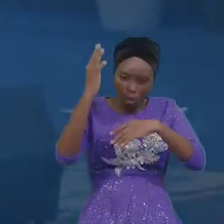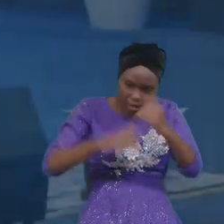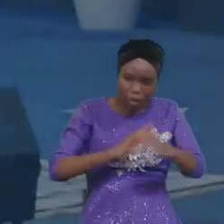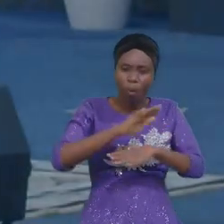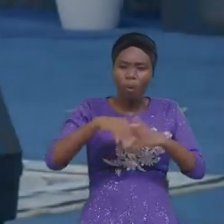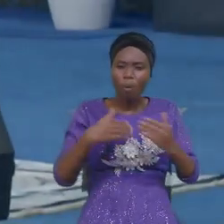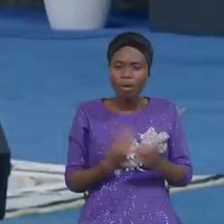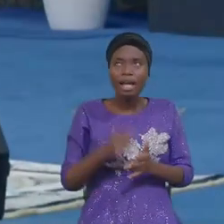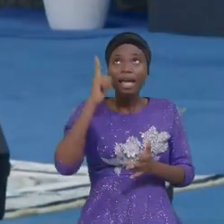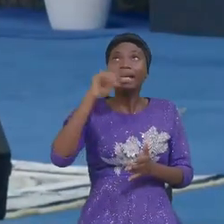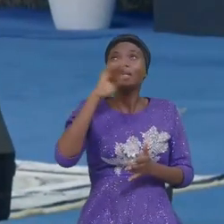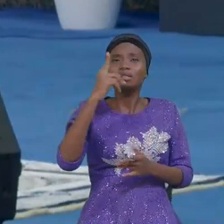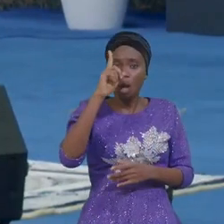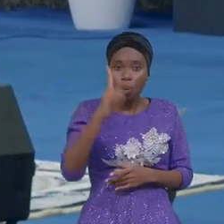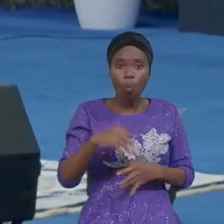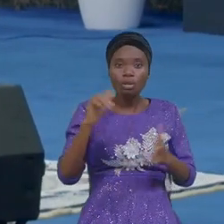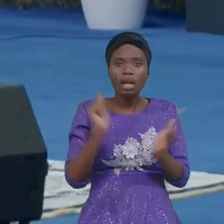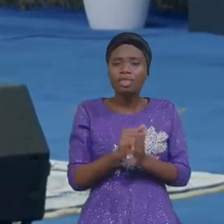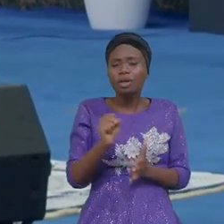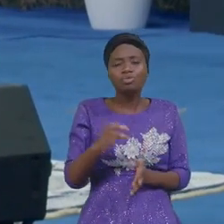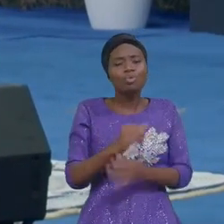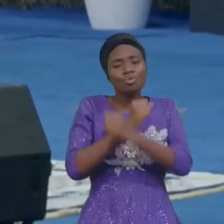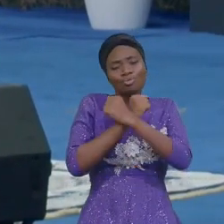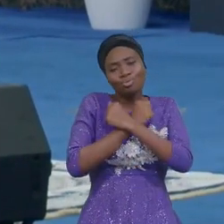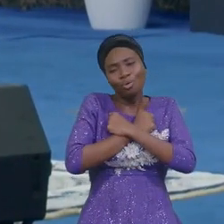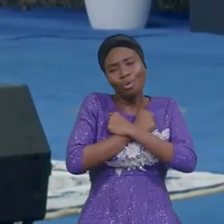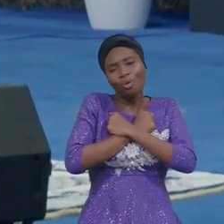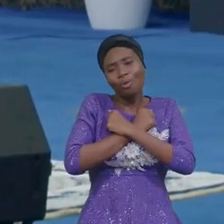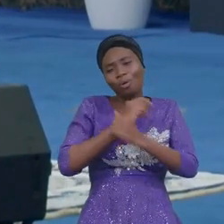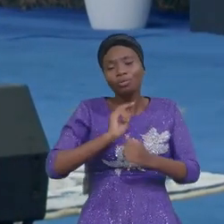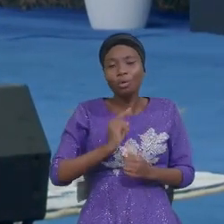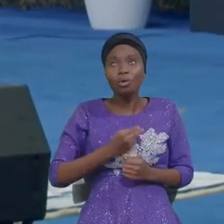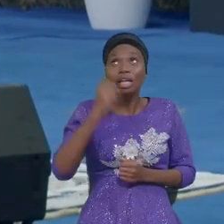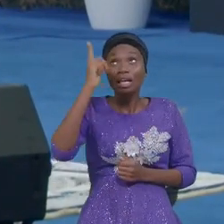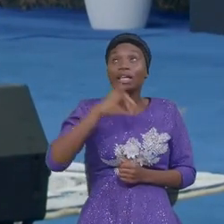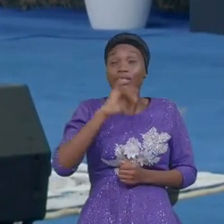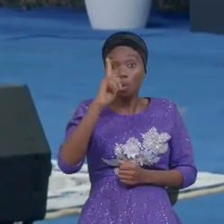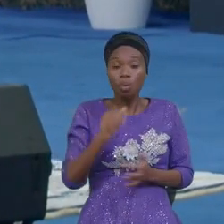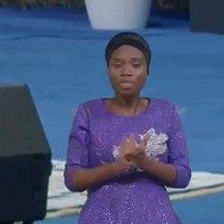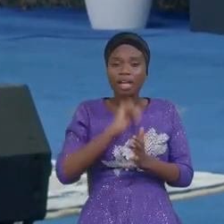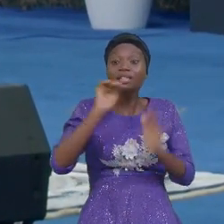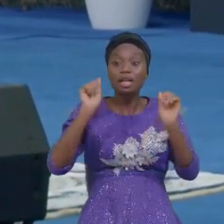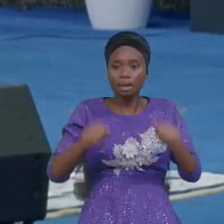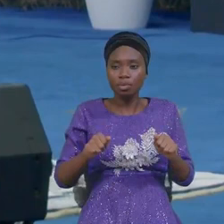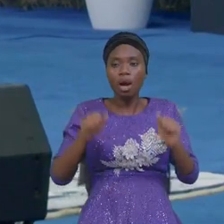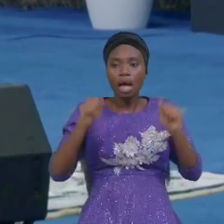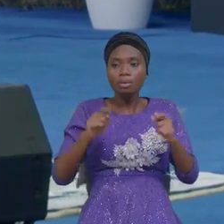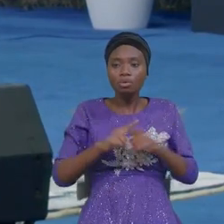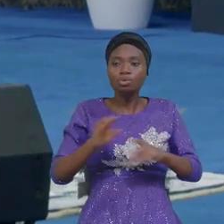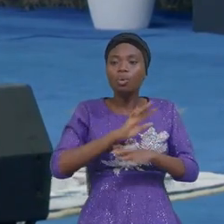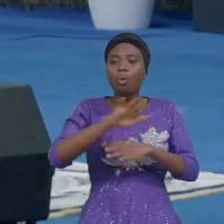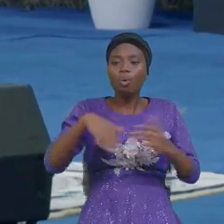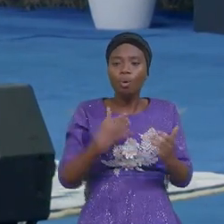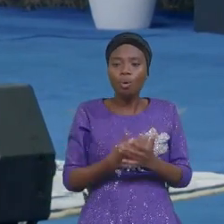the one that so loved us, is the one that is able to do all things